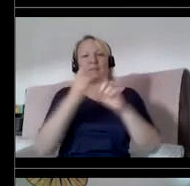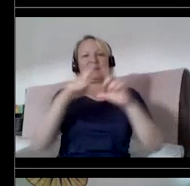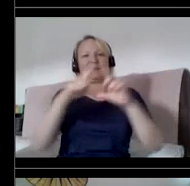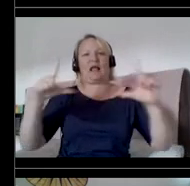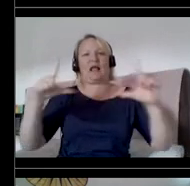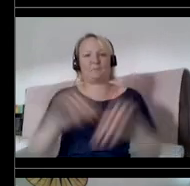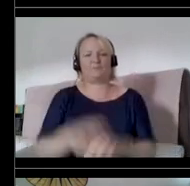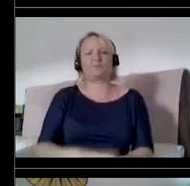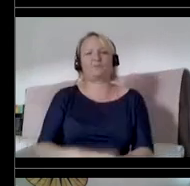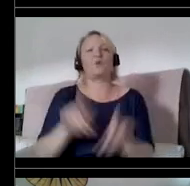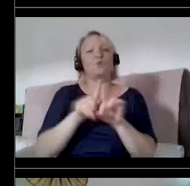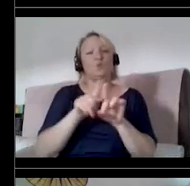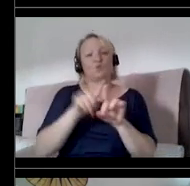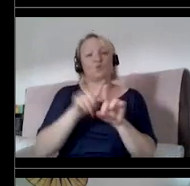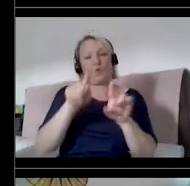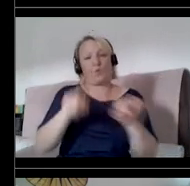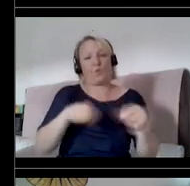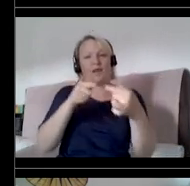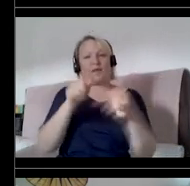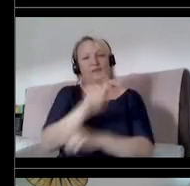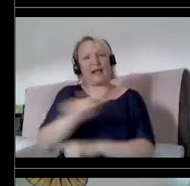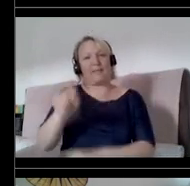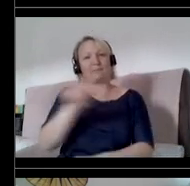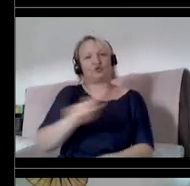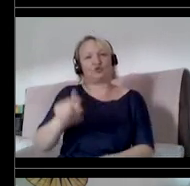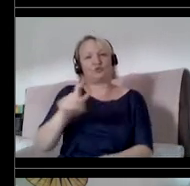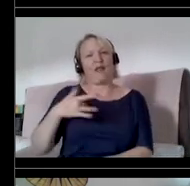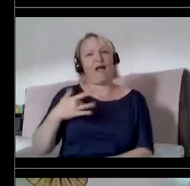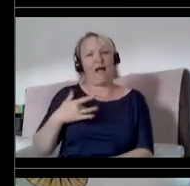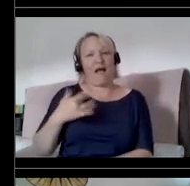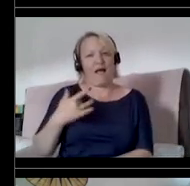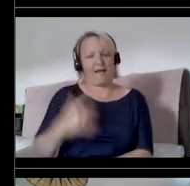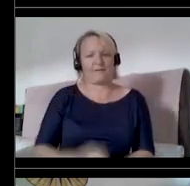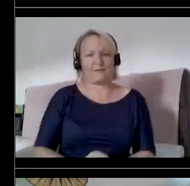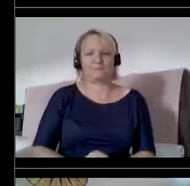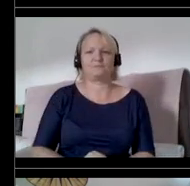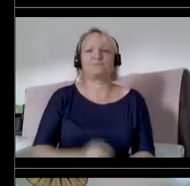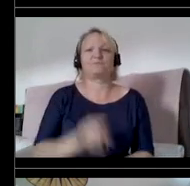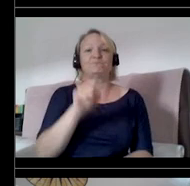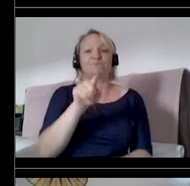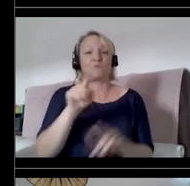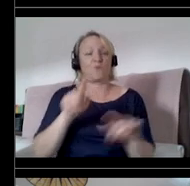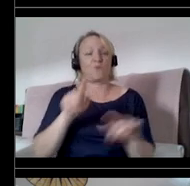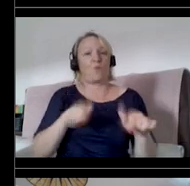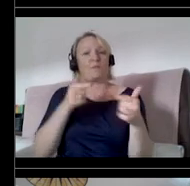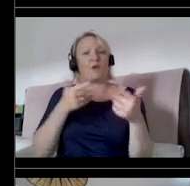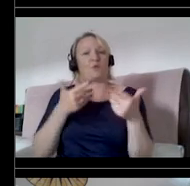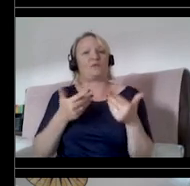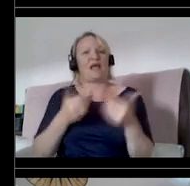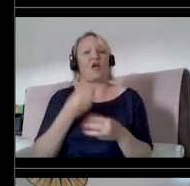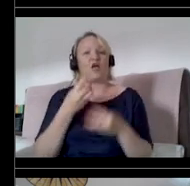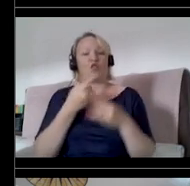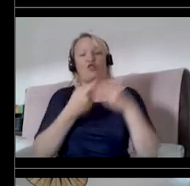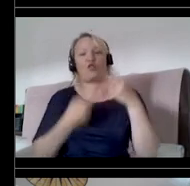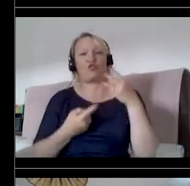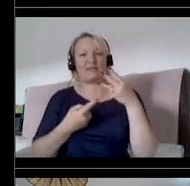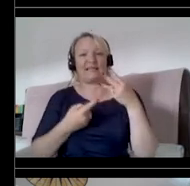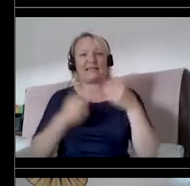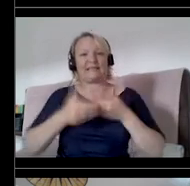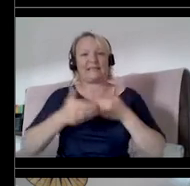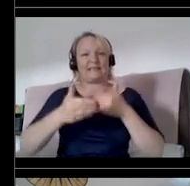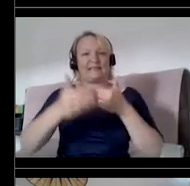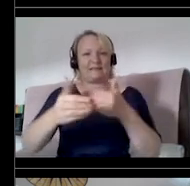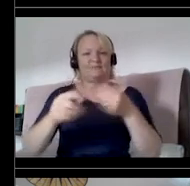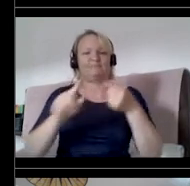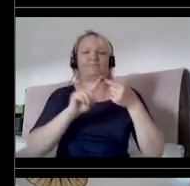live captions. Today's webinar is going to be split into 3 sections. The first section is a live introduction to the scheme